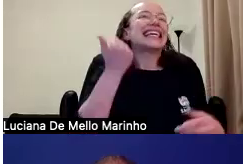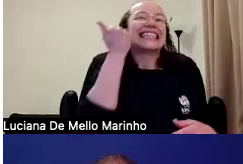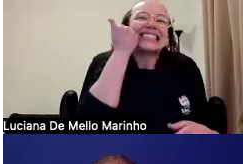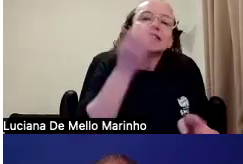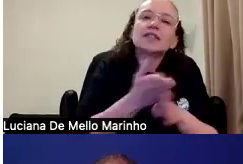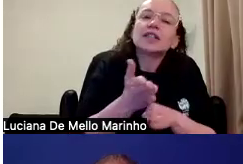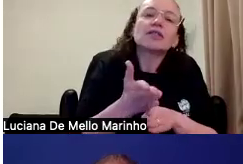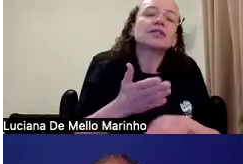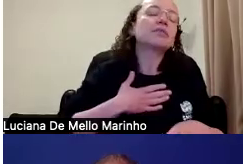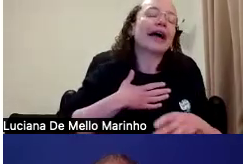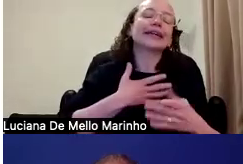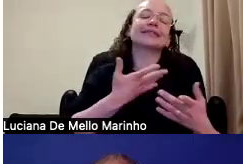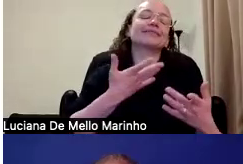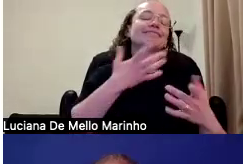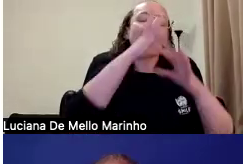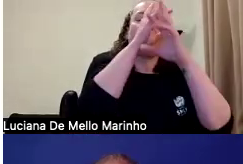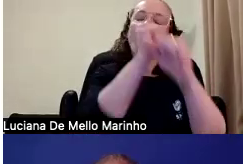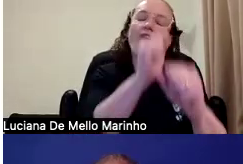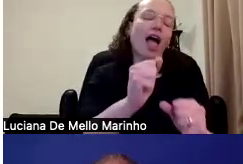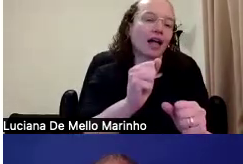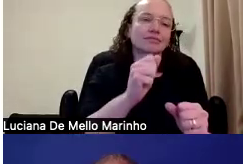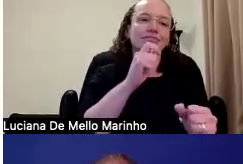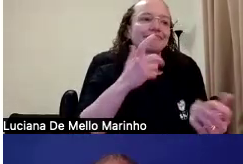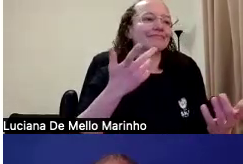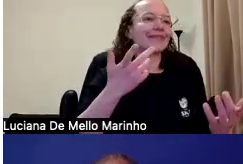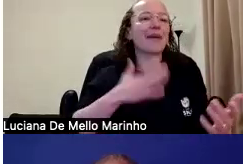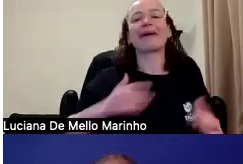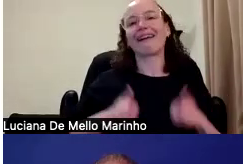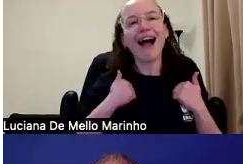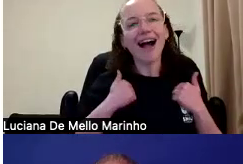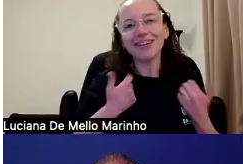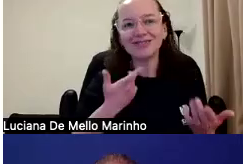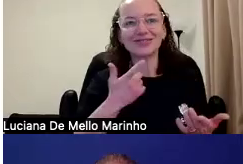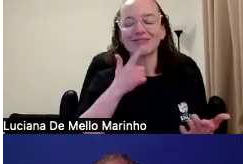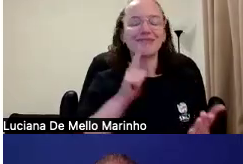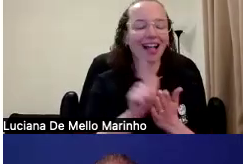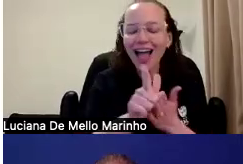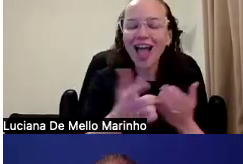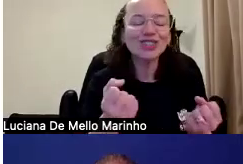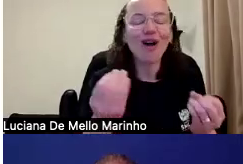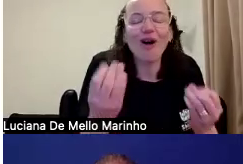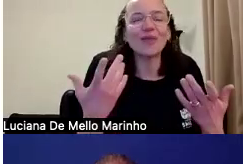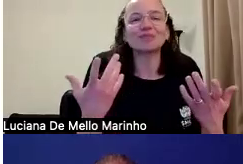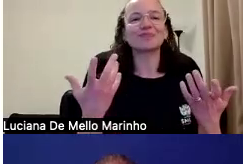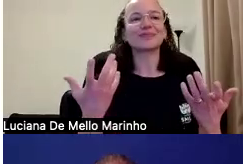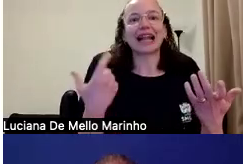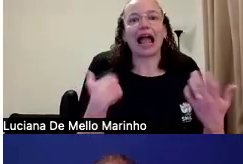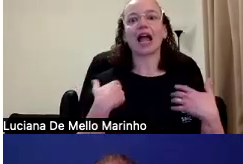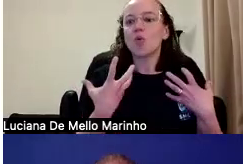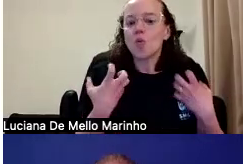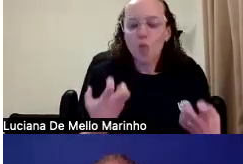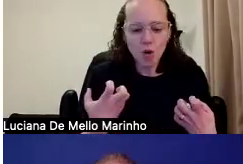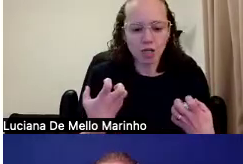And also in the dental field, I'm just completely fascinated with the dental field my entire life.